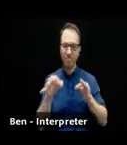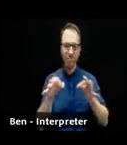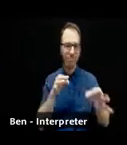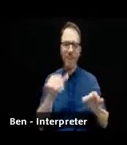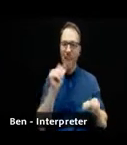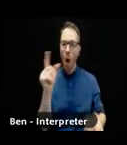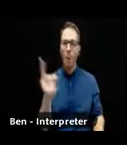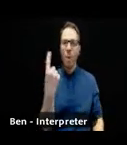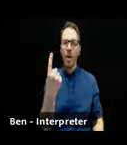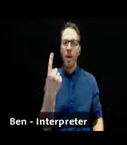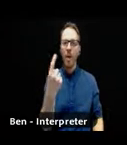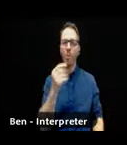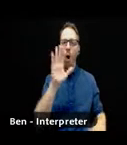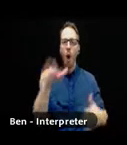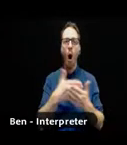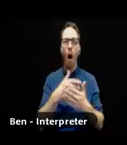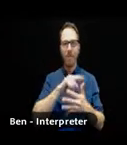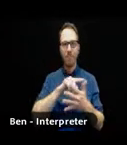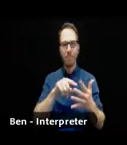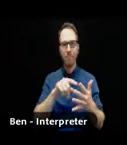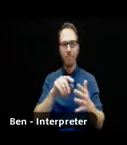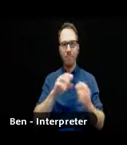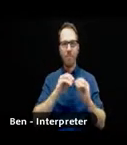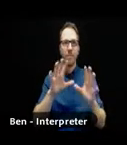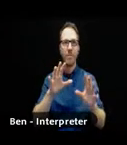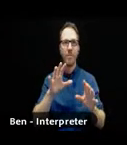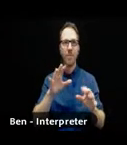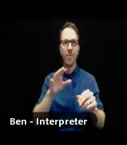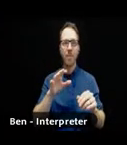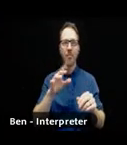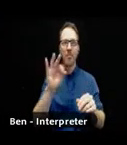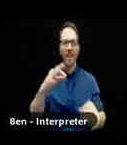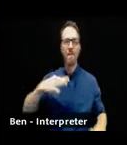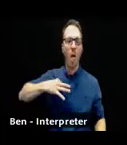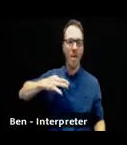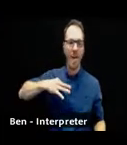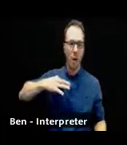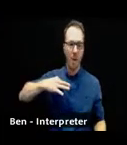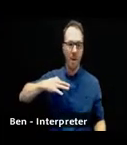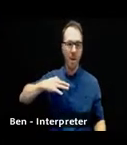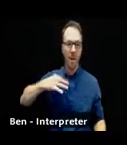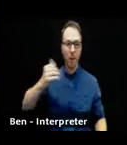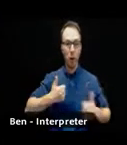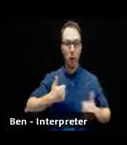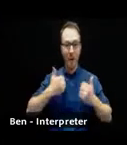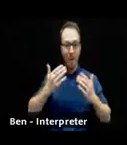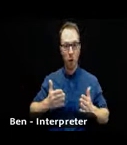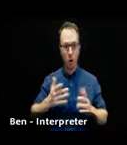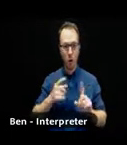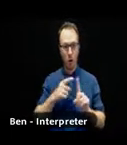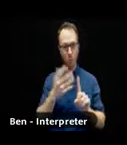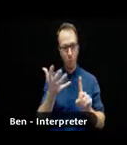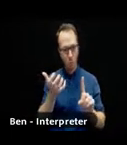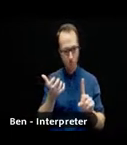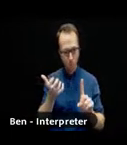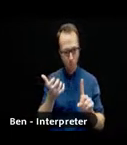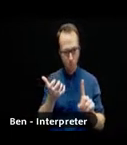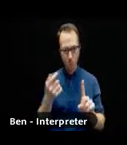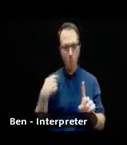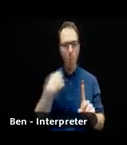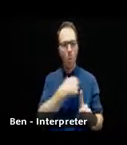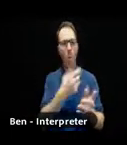obviously, all of this wasn't obvious, I needed to say it, is voluntary, right, that survivors want to, we want